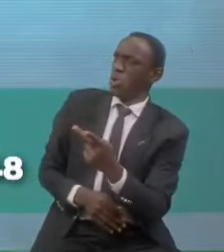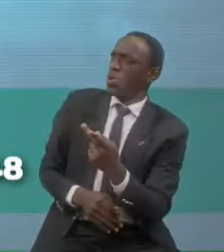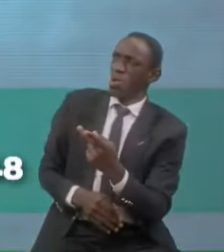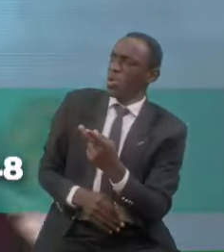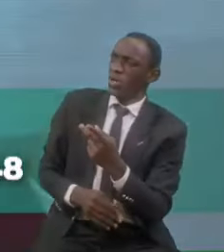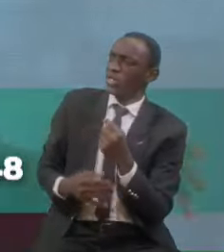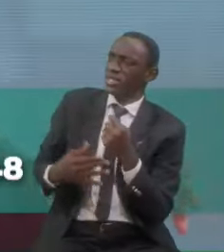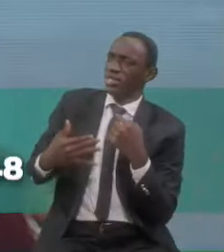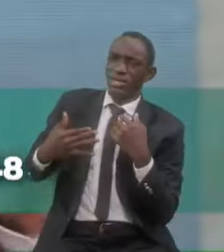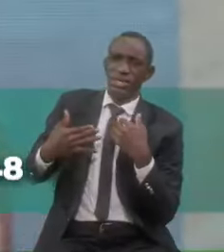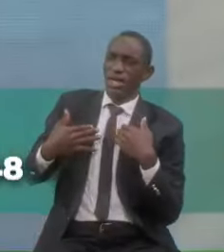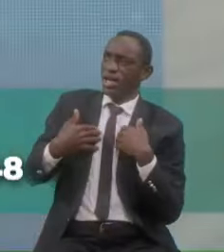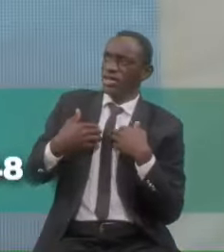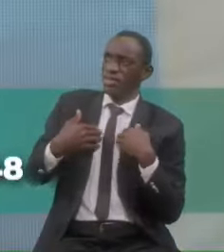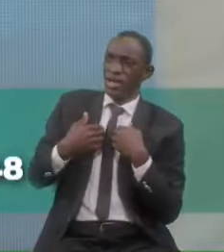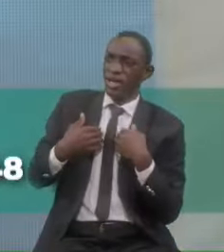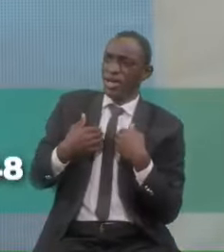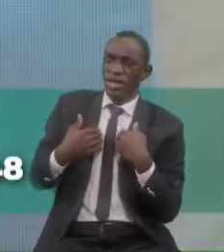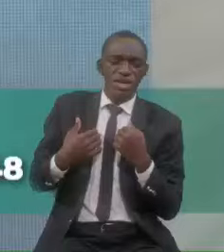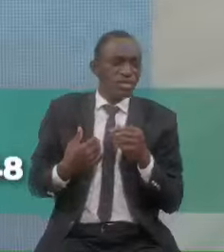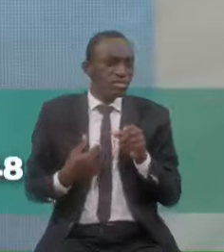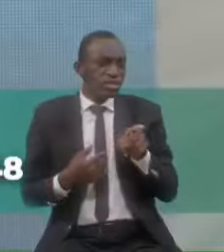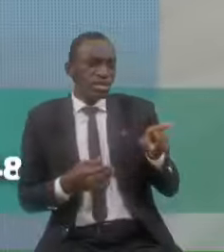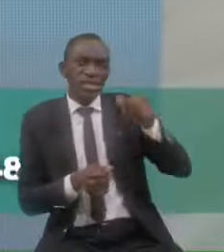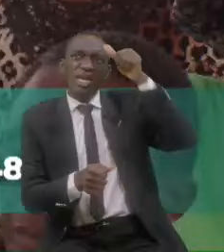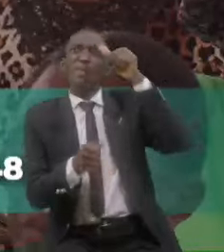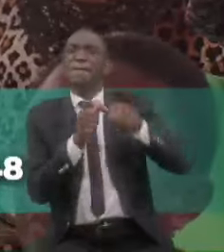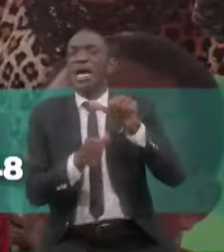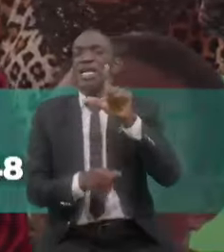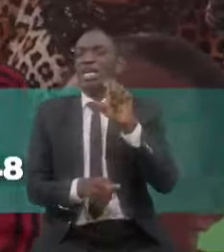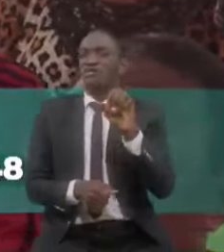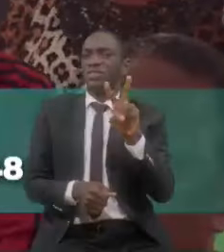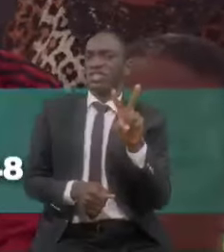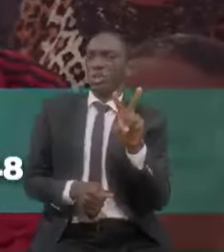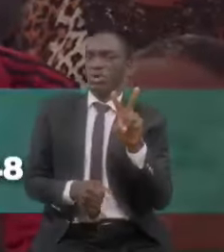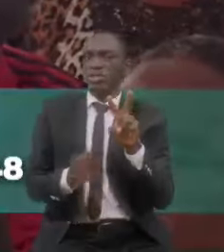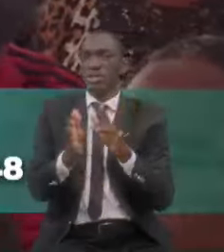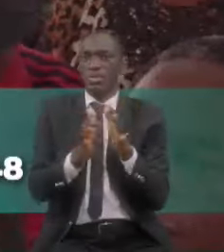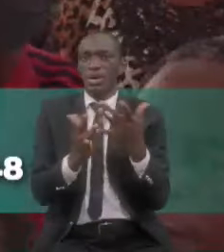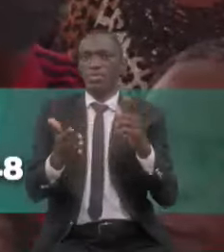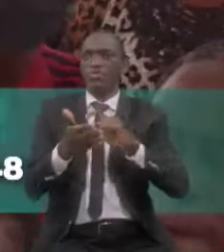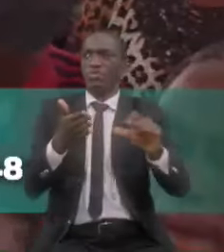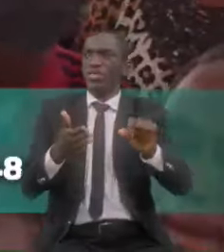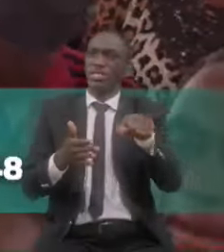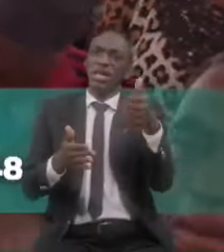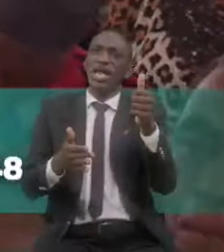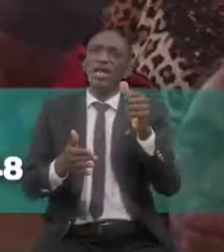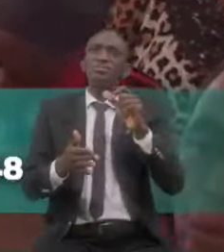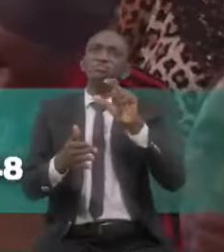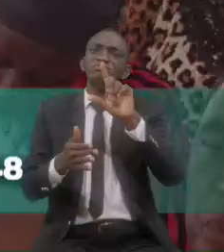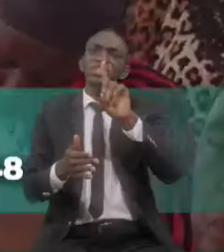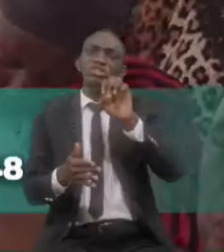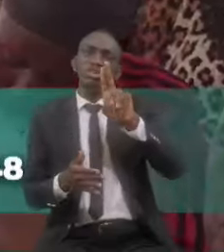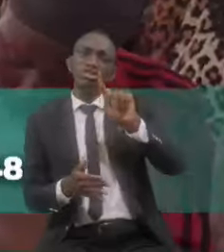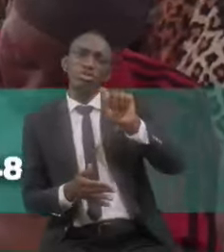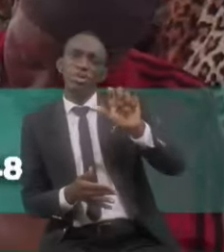Leviticus came to his mind. Those are unclean animals. Immediately, Deuteronomy came to his mind. Those